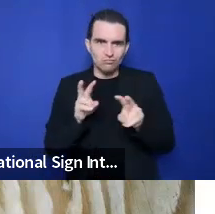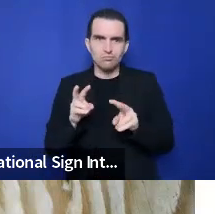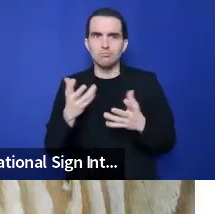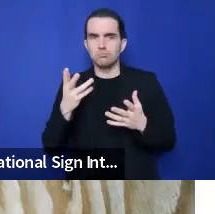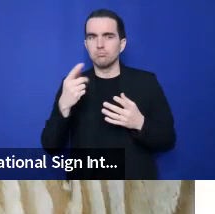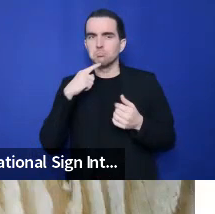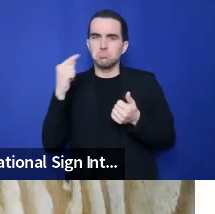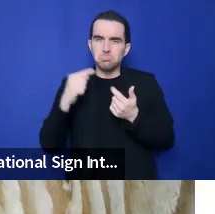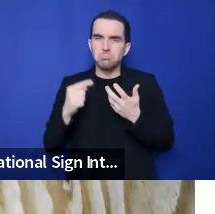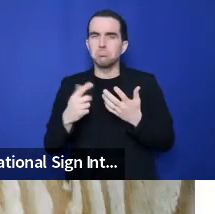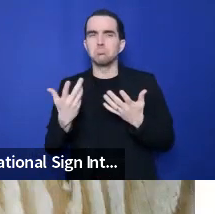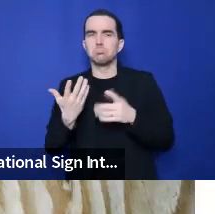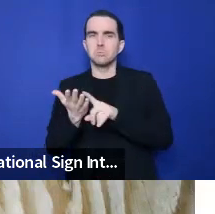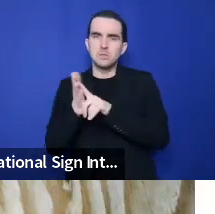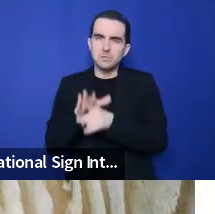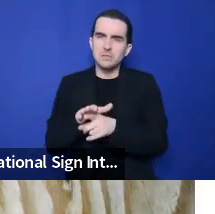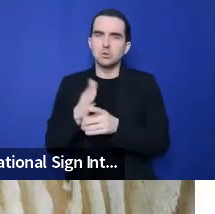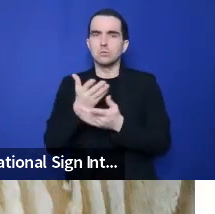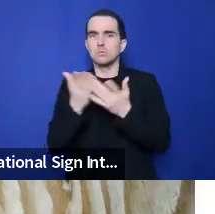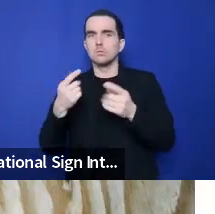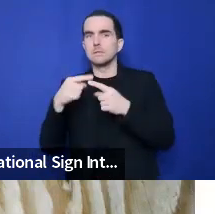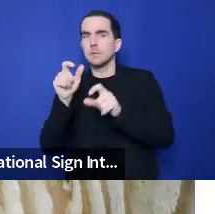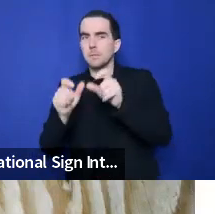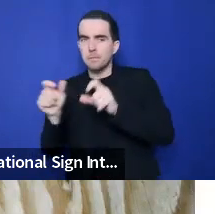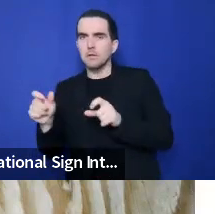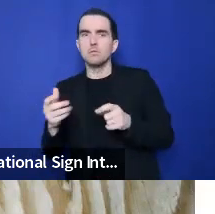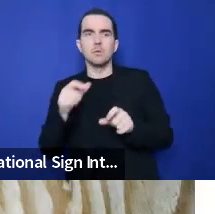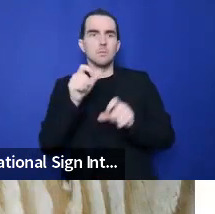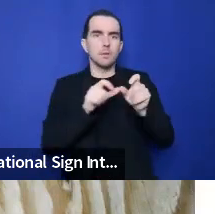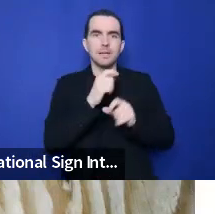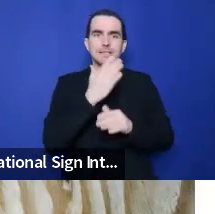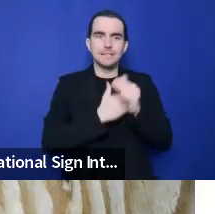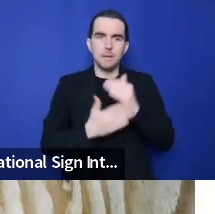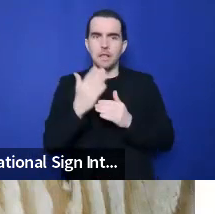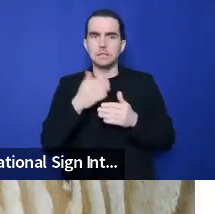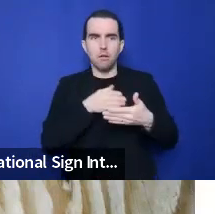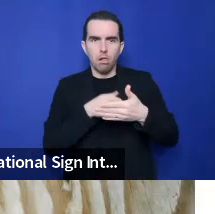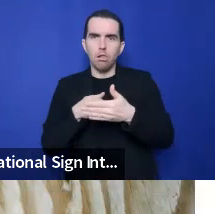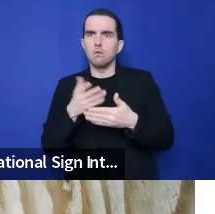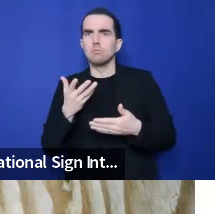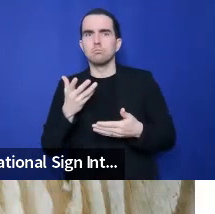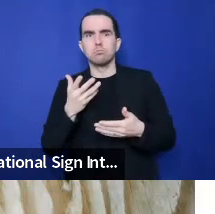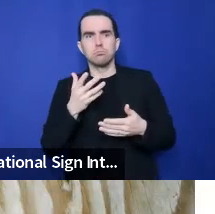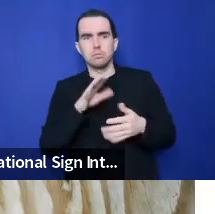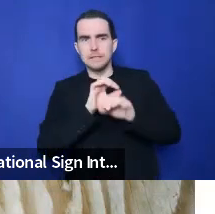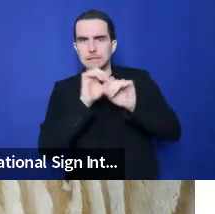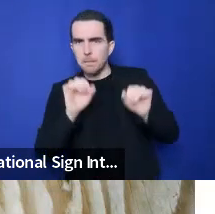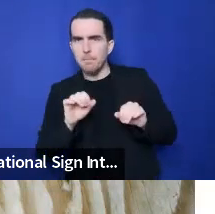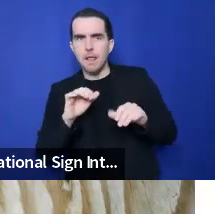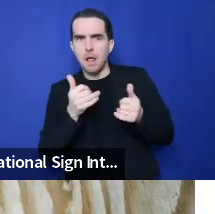move even further east to the Pacific, and Nini Beth Karadang will be sharing some